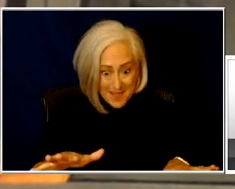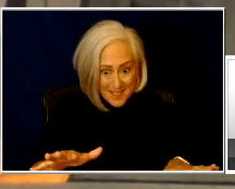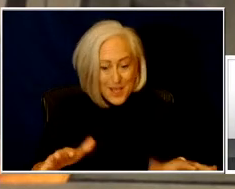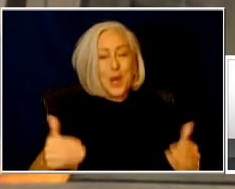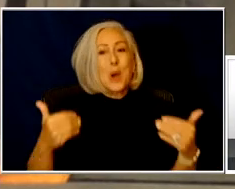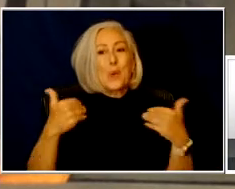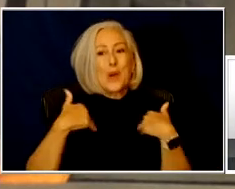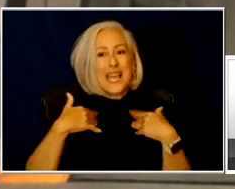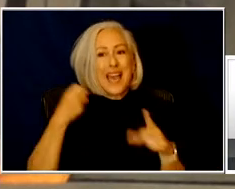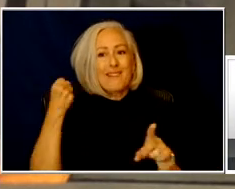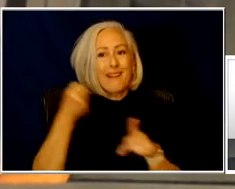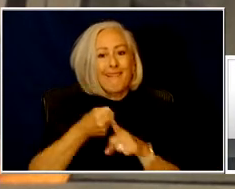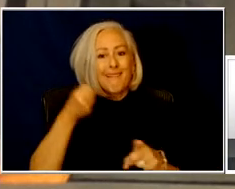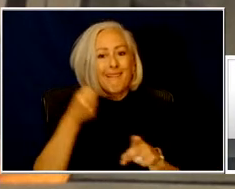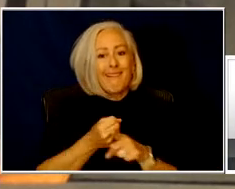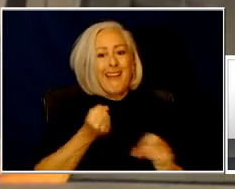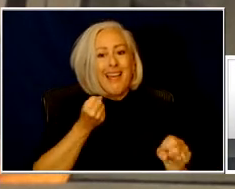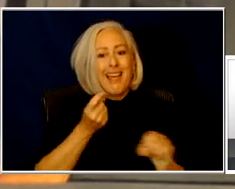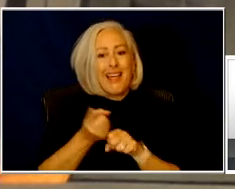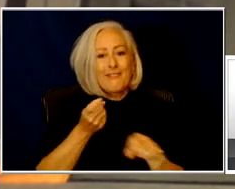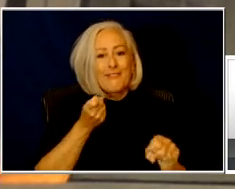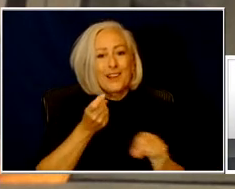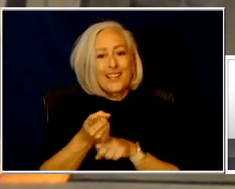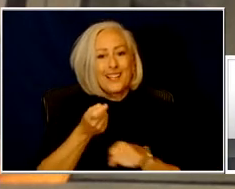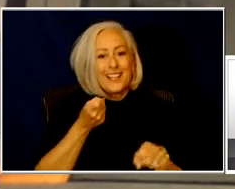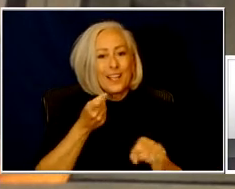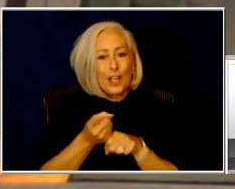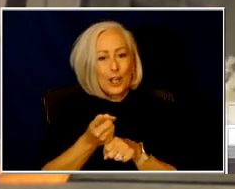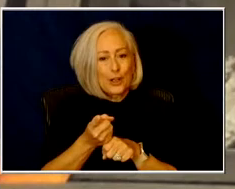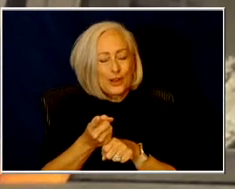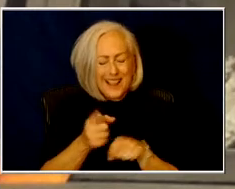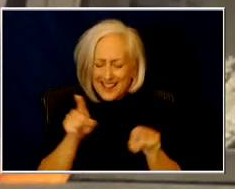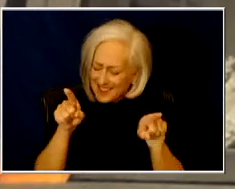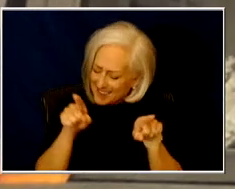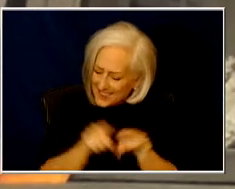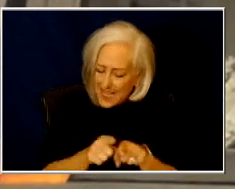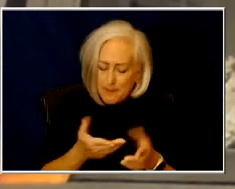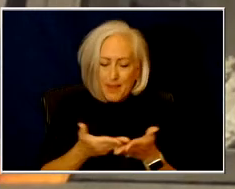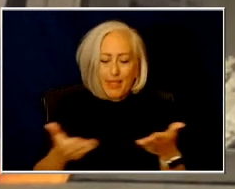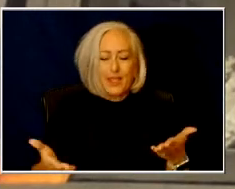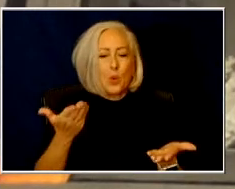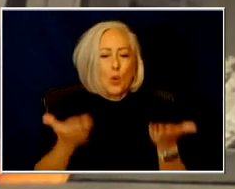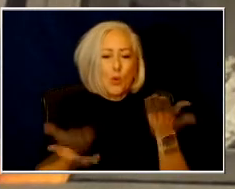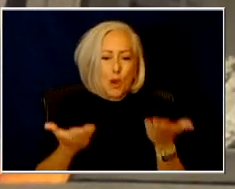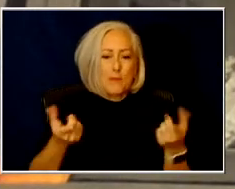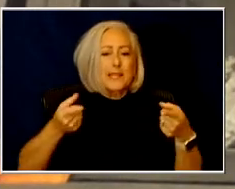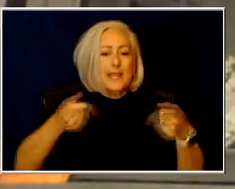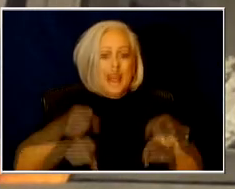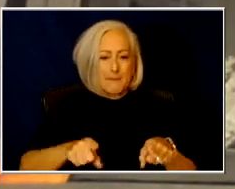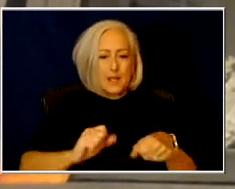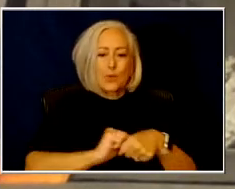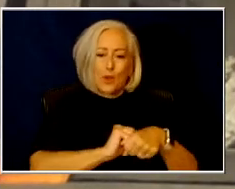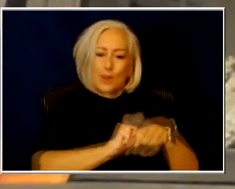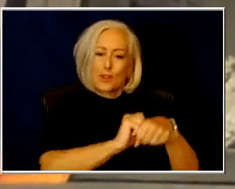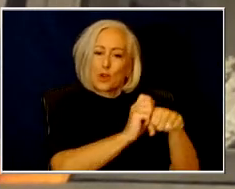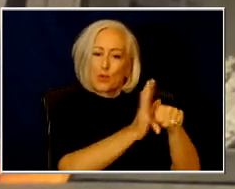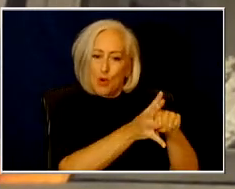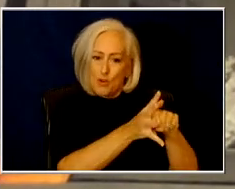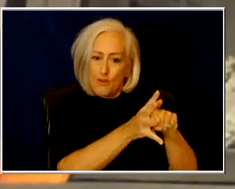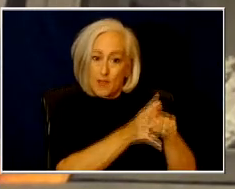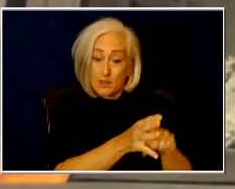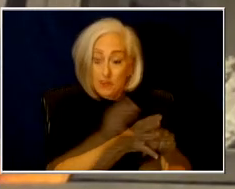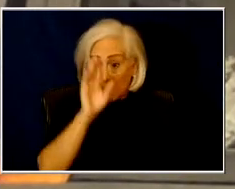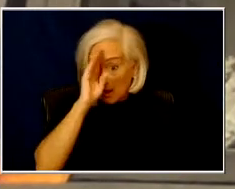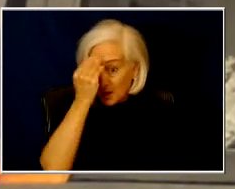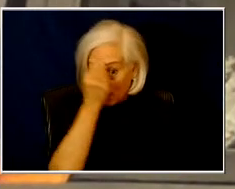of influenza I believe the same thing is likely with coronavirus that just as a reminder when you get your